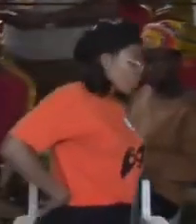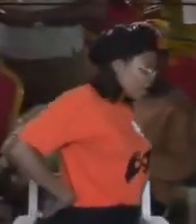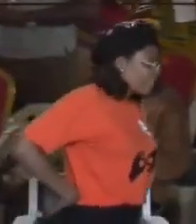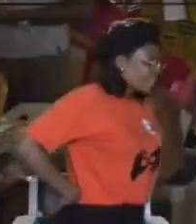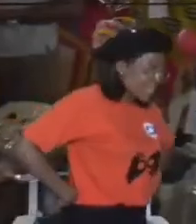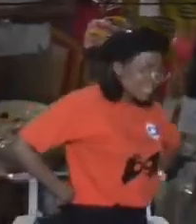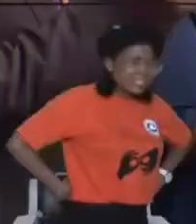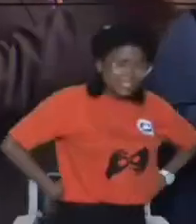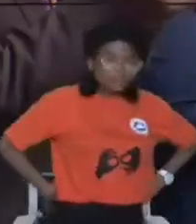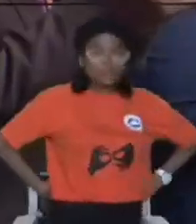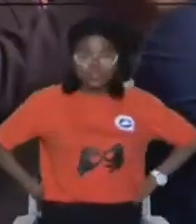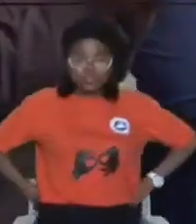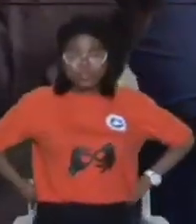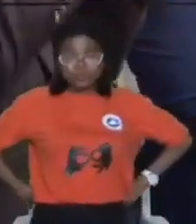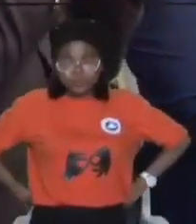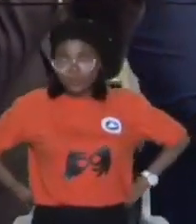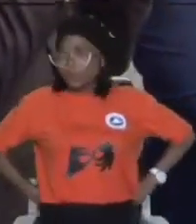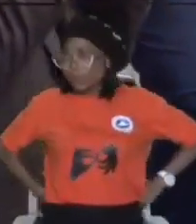Thank you, Jesus.